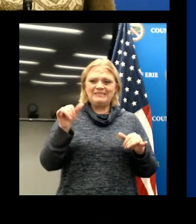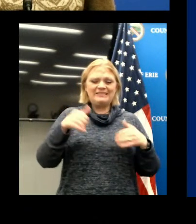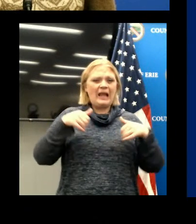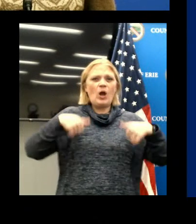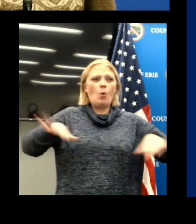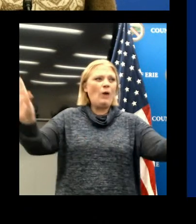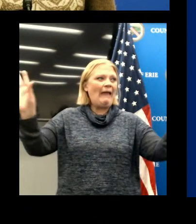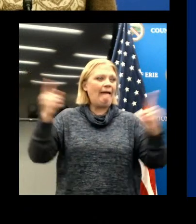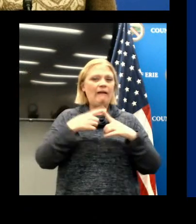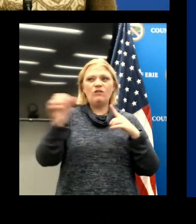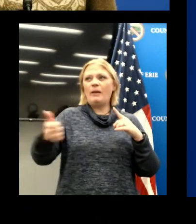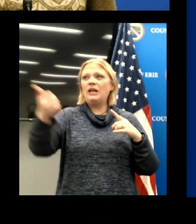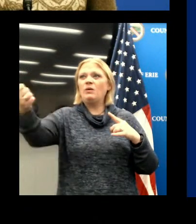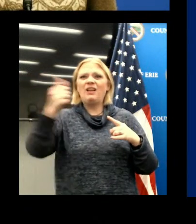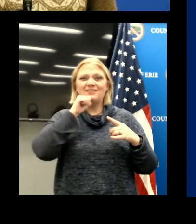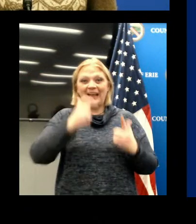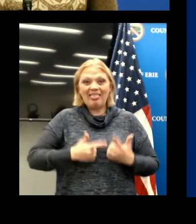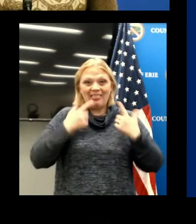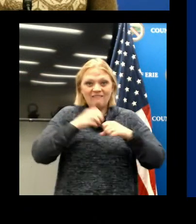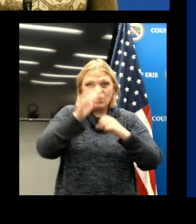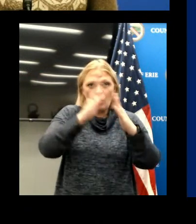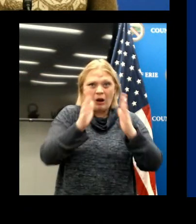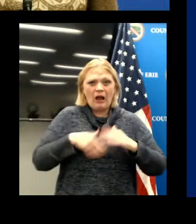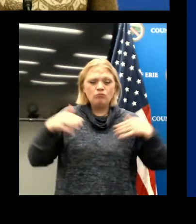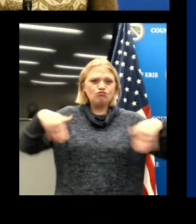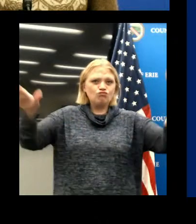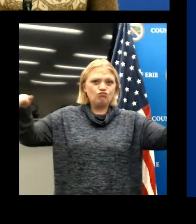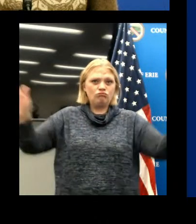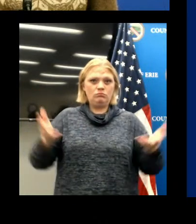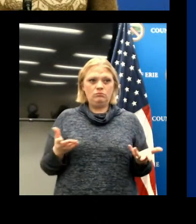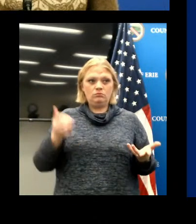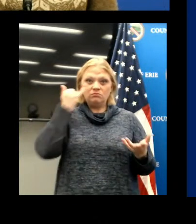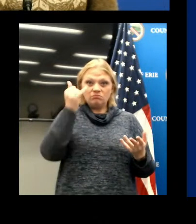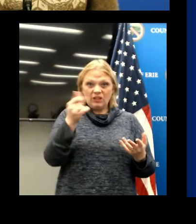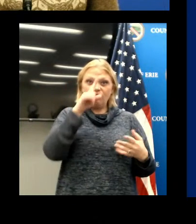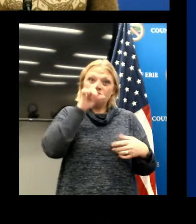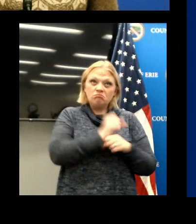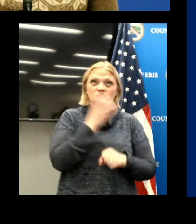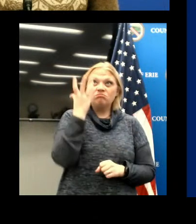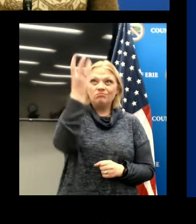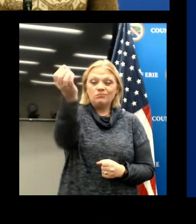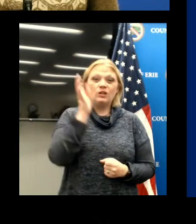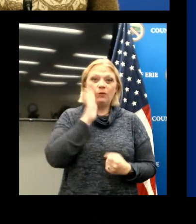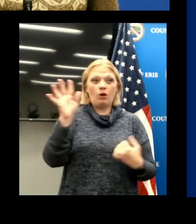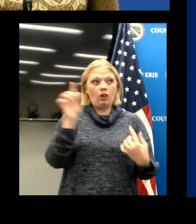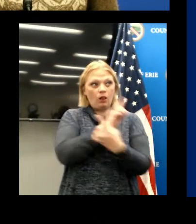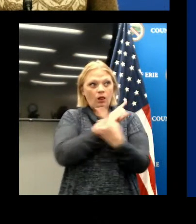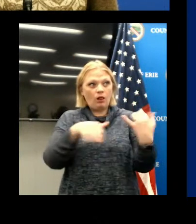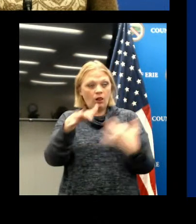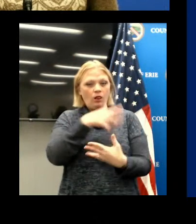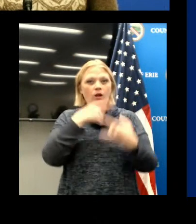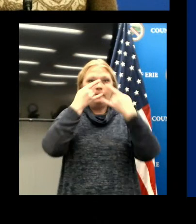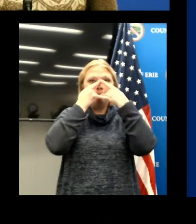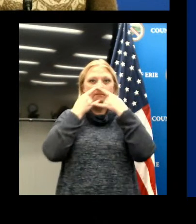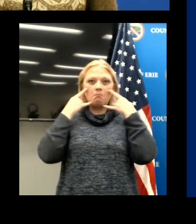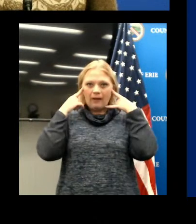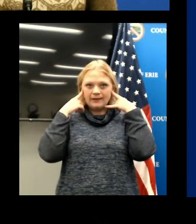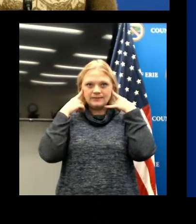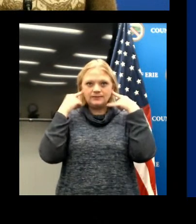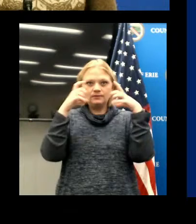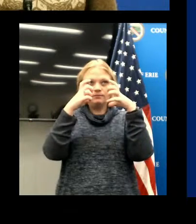else that does not live in your household. And if you do go out and you're going to be around other people, wear a mask.